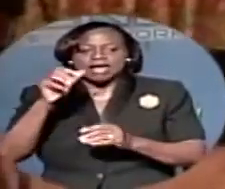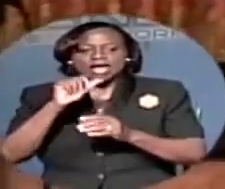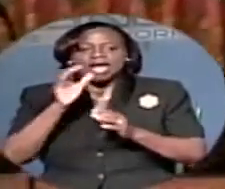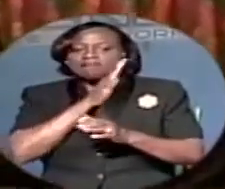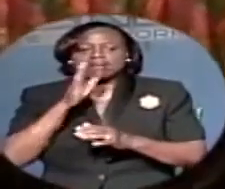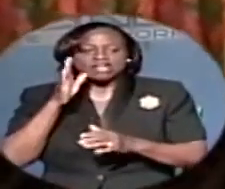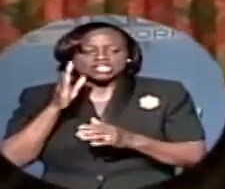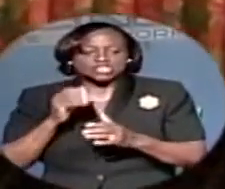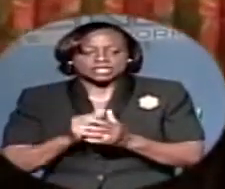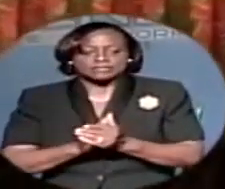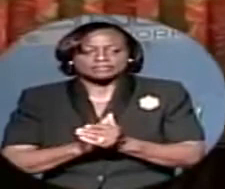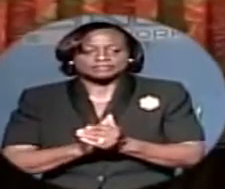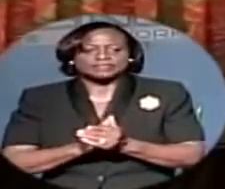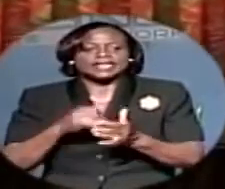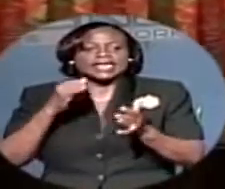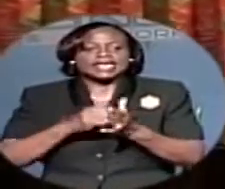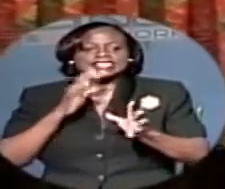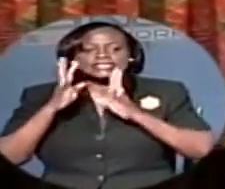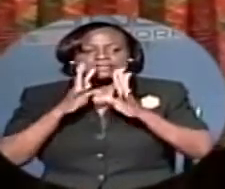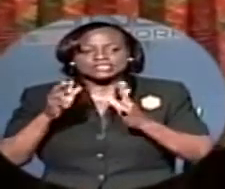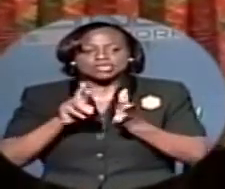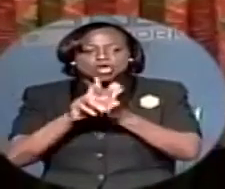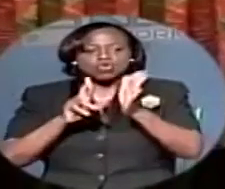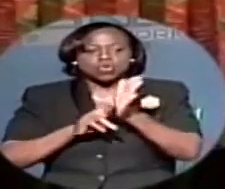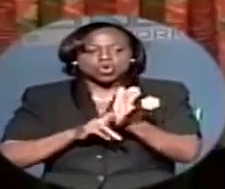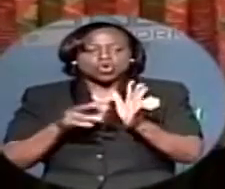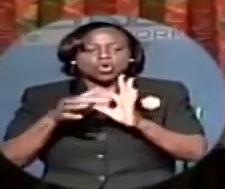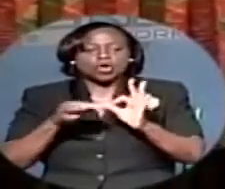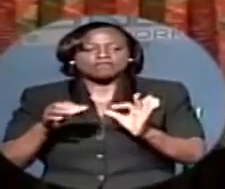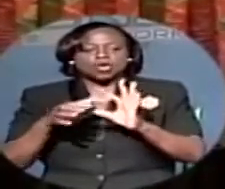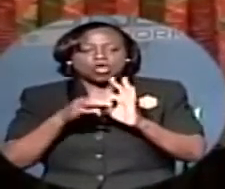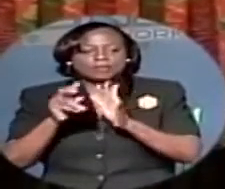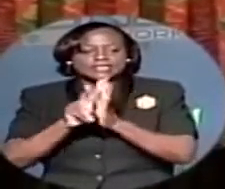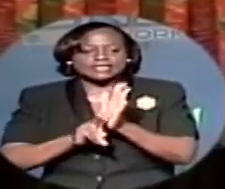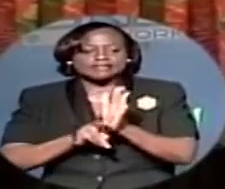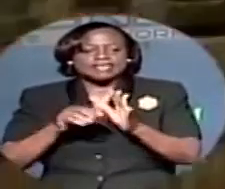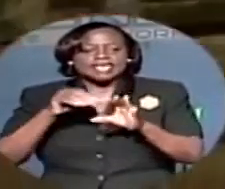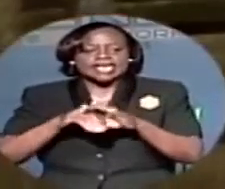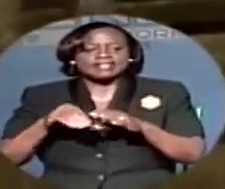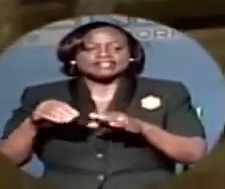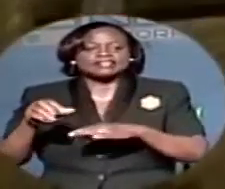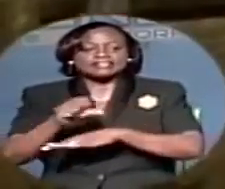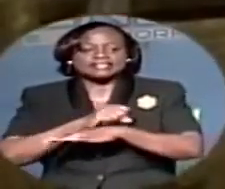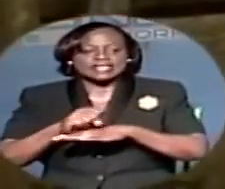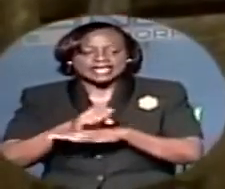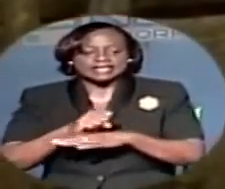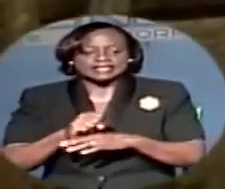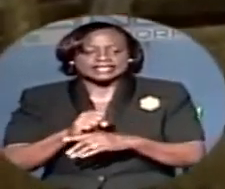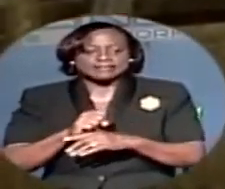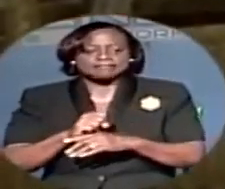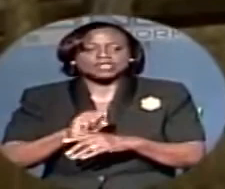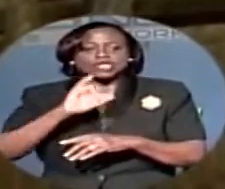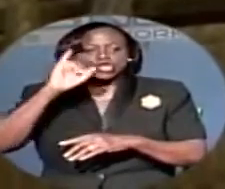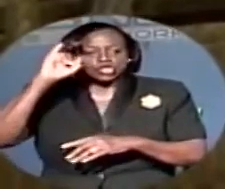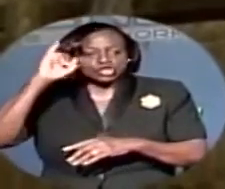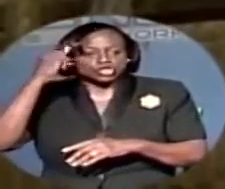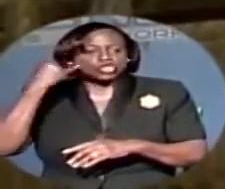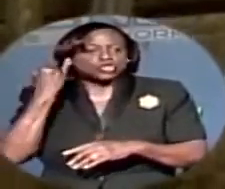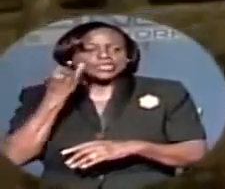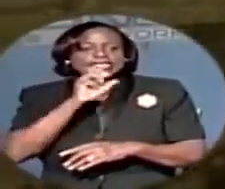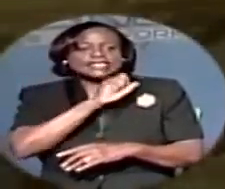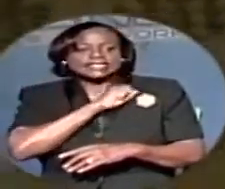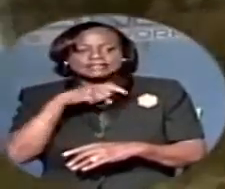speaks directly to the role of the cooperative society. Deputy Director at the Department of Cooperative Development, Judy Simmons,